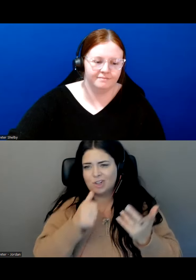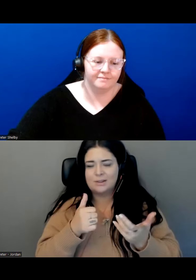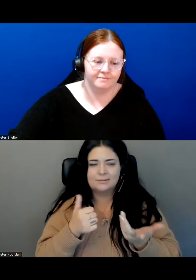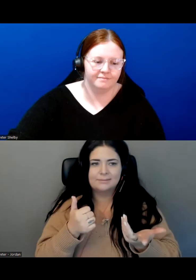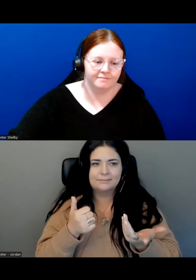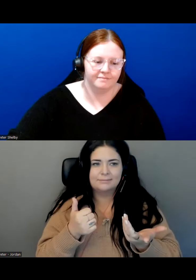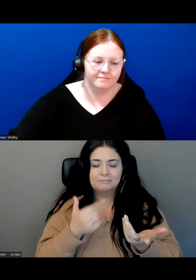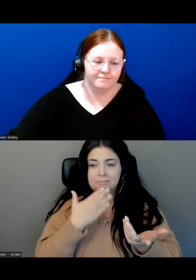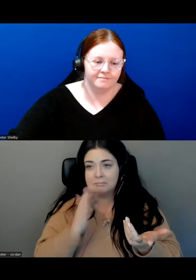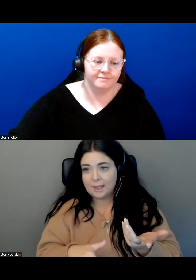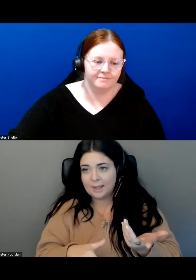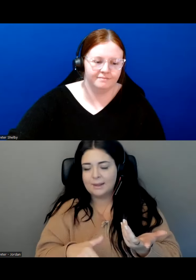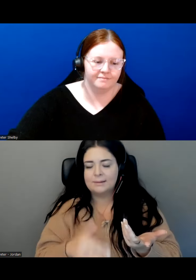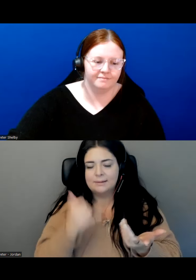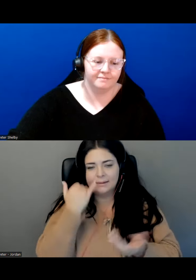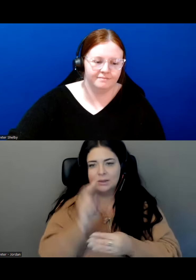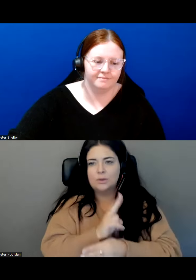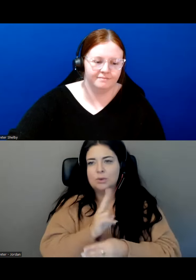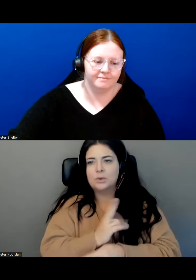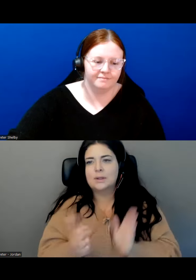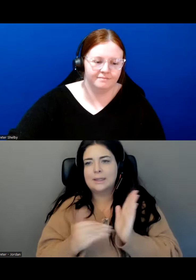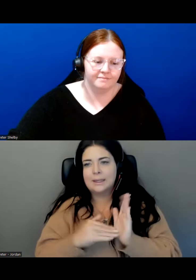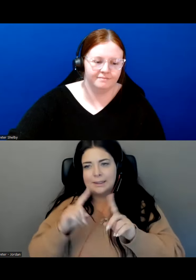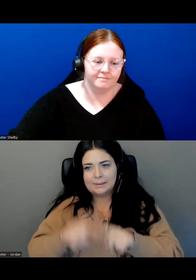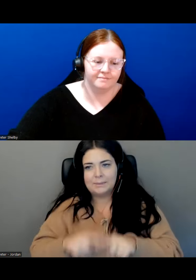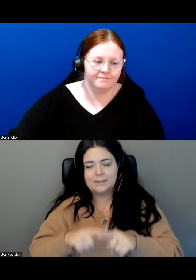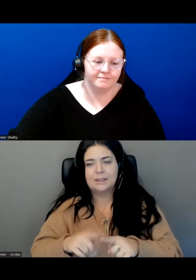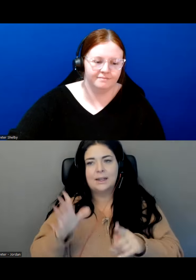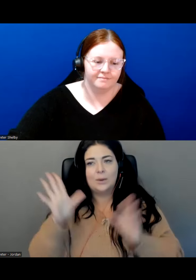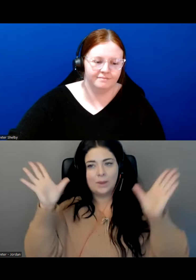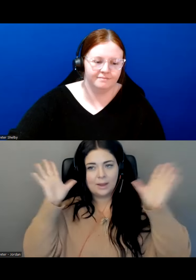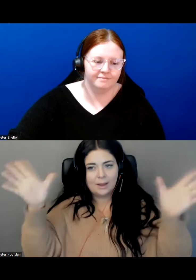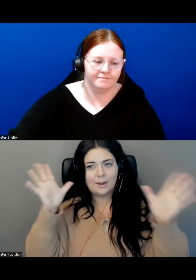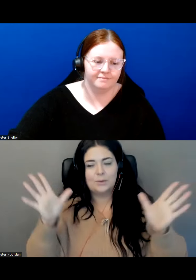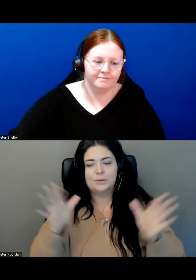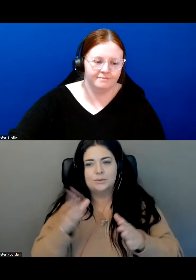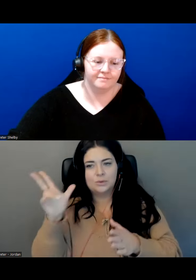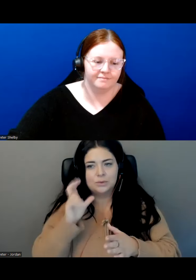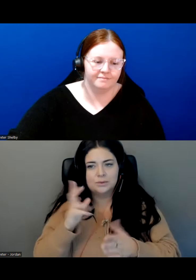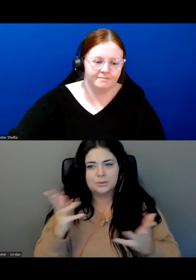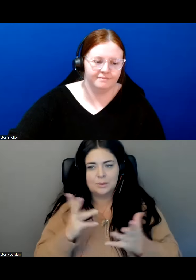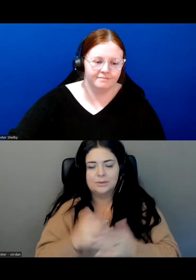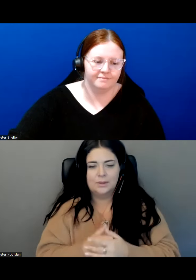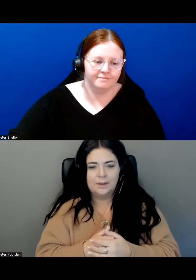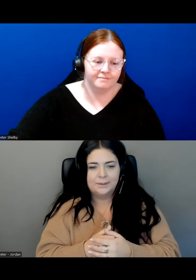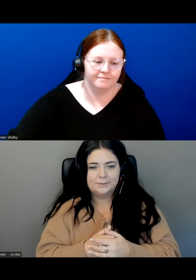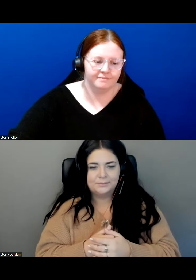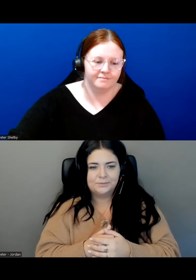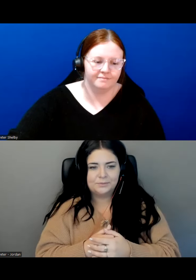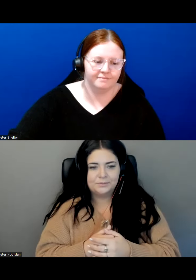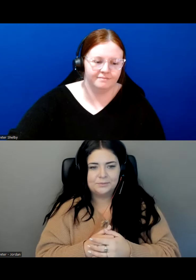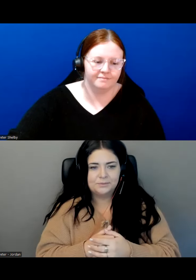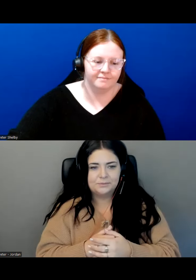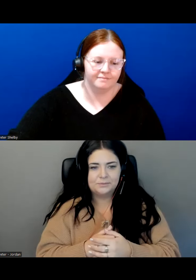even if consistently worn, but it all depends on the level. And another thing is